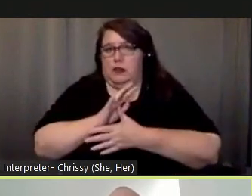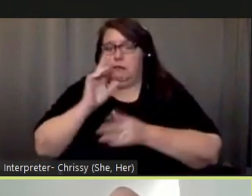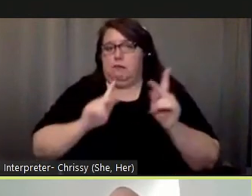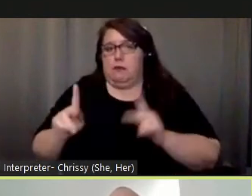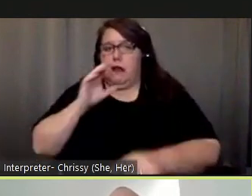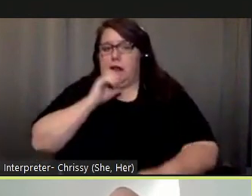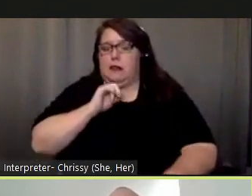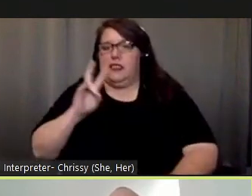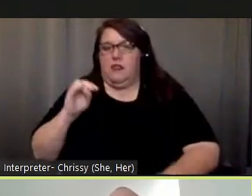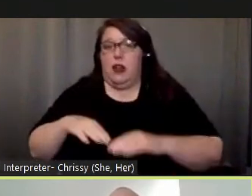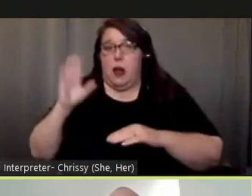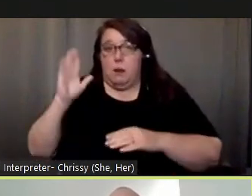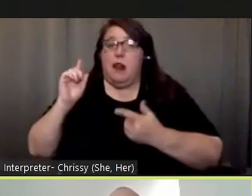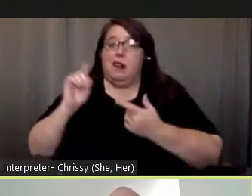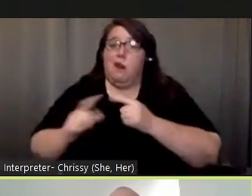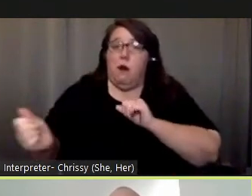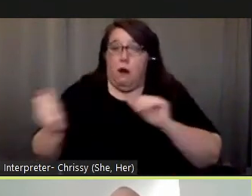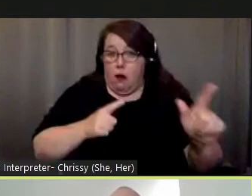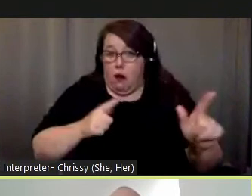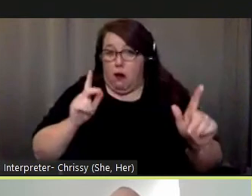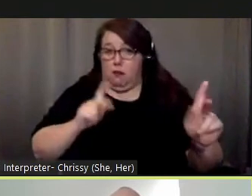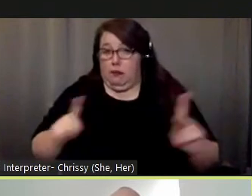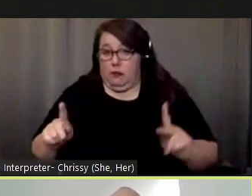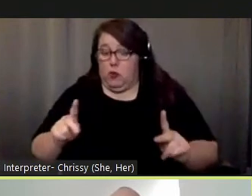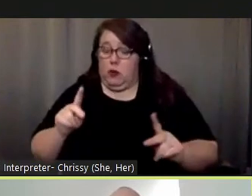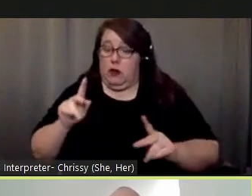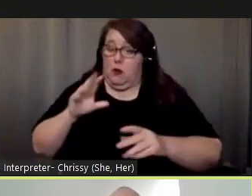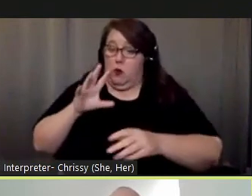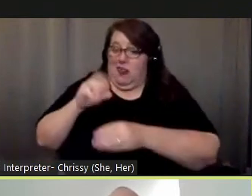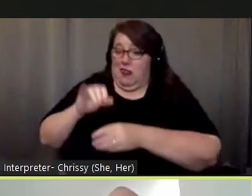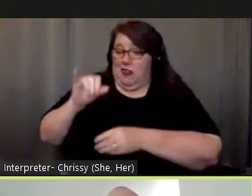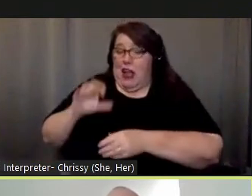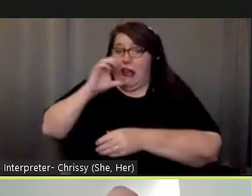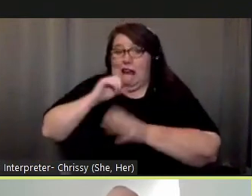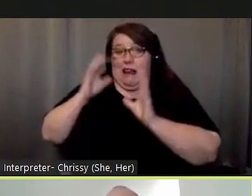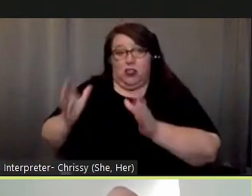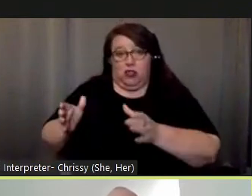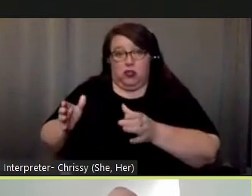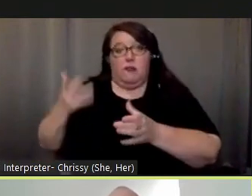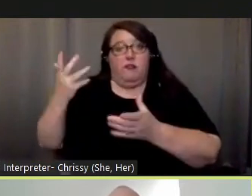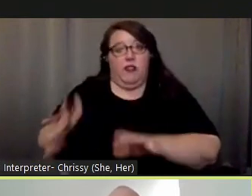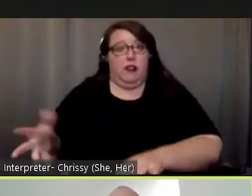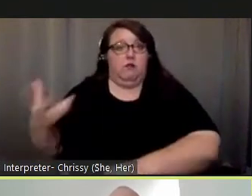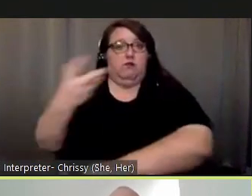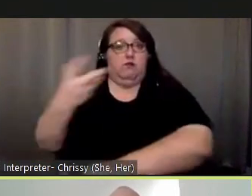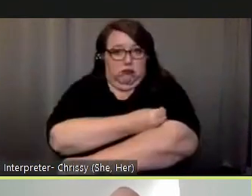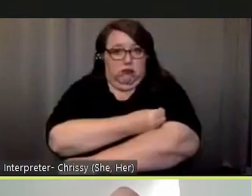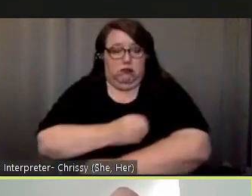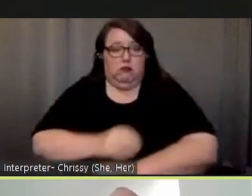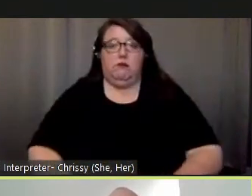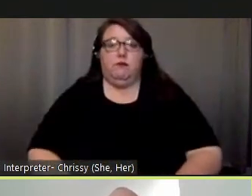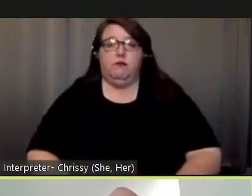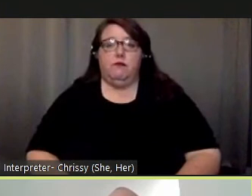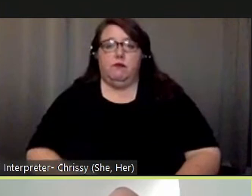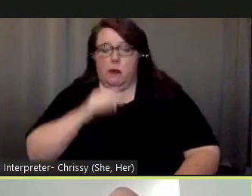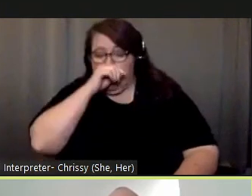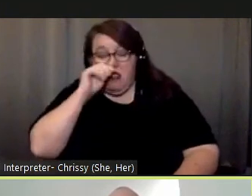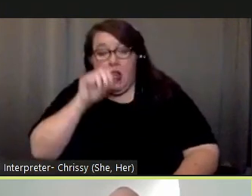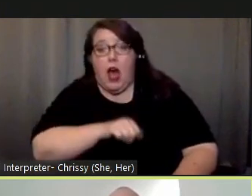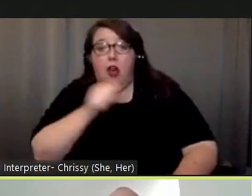all Coloradans who are in that age range have received the vaccine. We are adding other